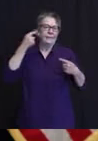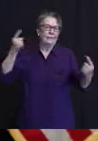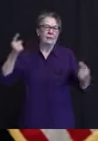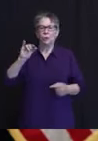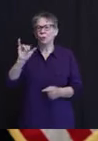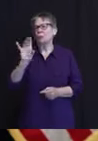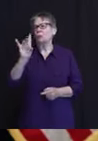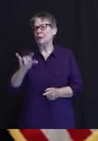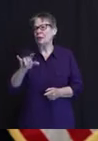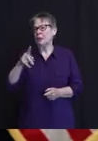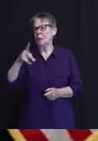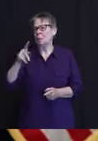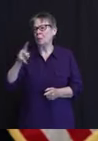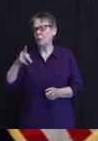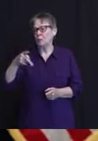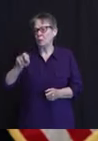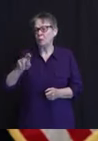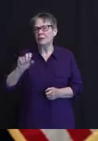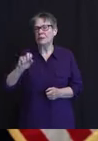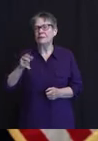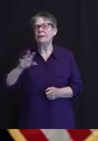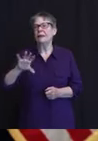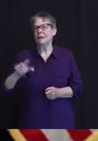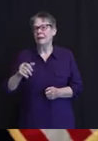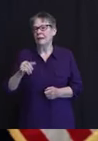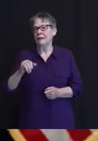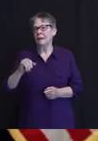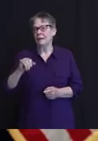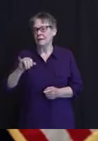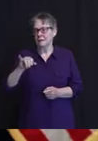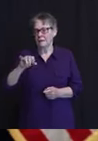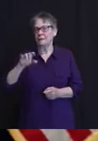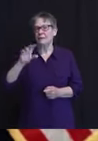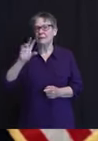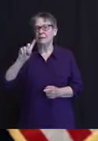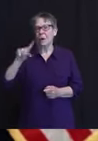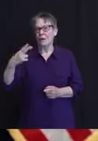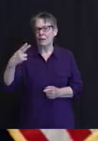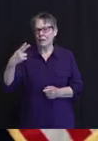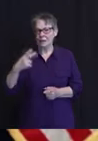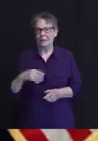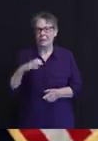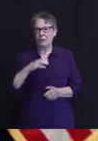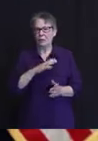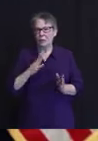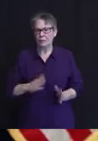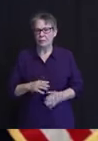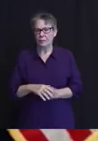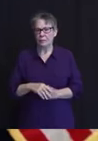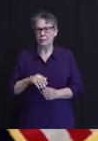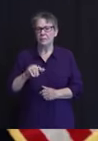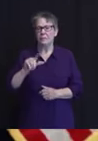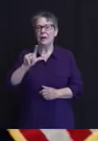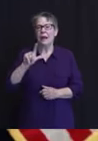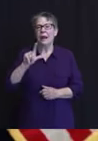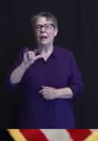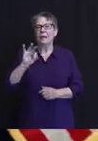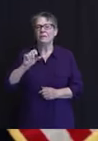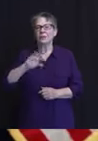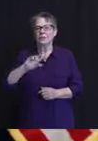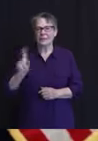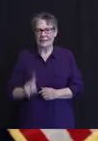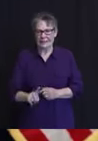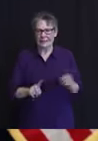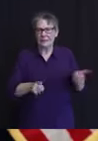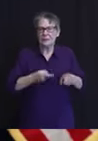Disease Service Medical Director, Dr. Ed Lifshitz. Both great to have both of you with us. The aforementioned, already introduced, Superintendent of the State Police, Colonel